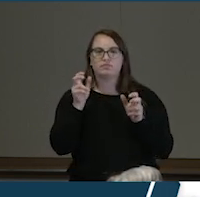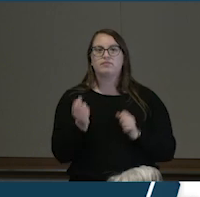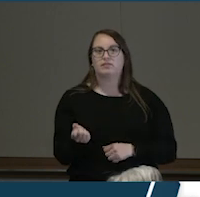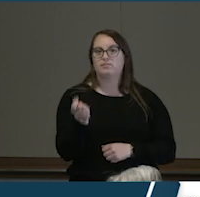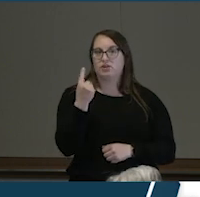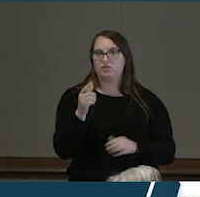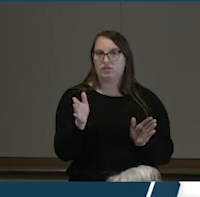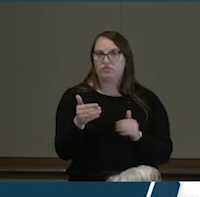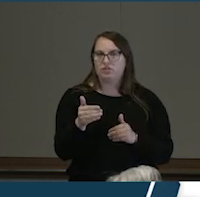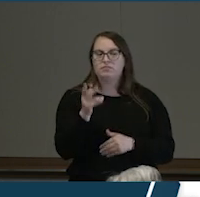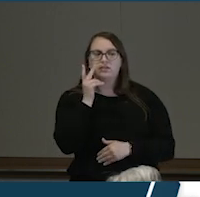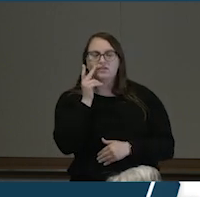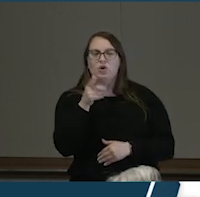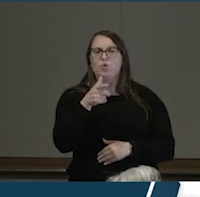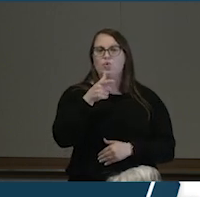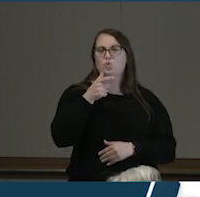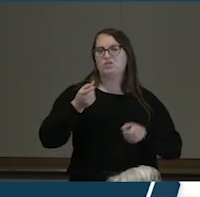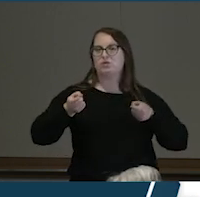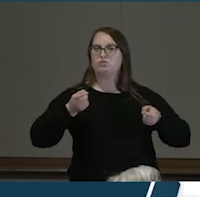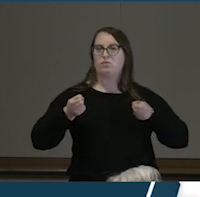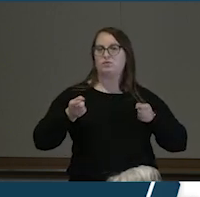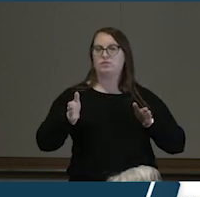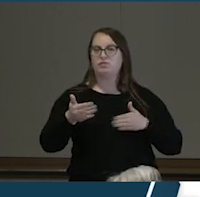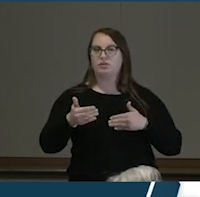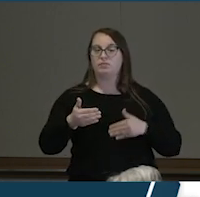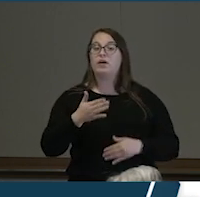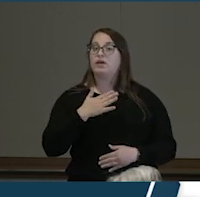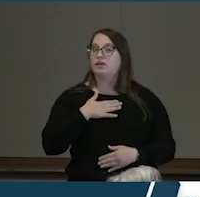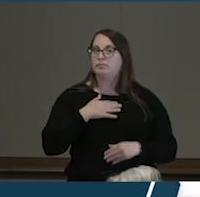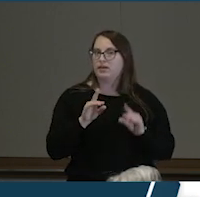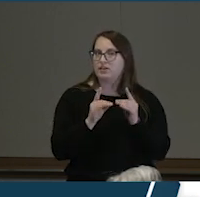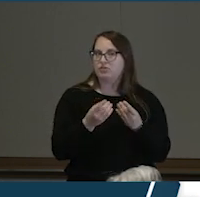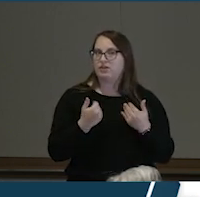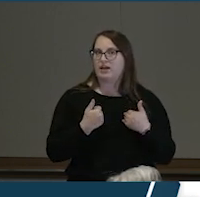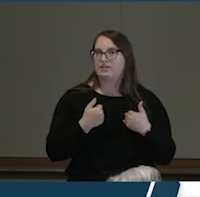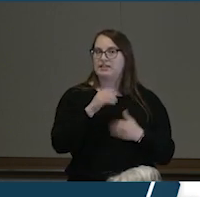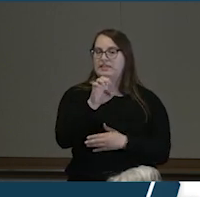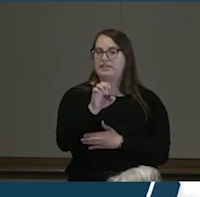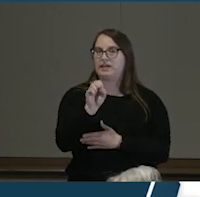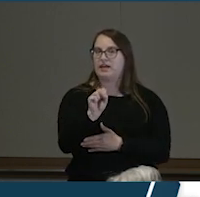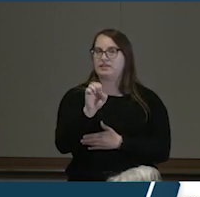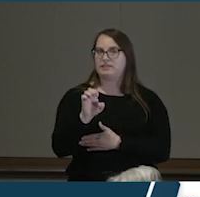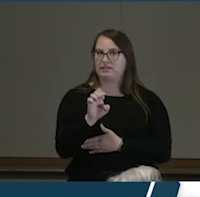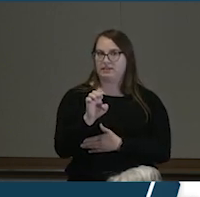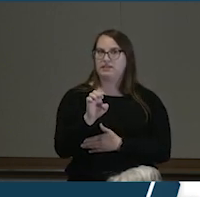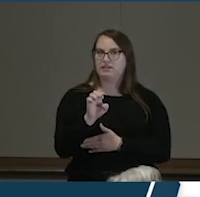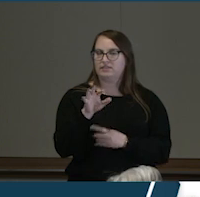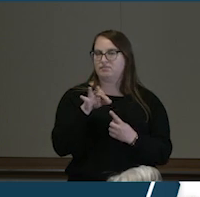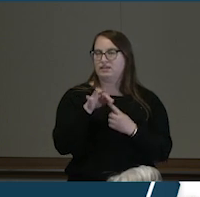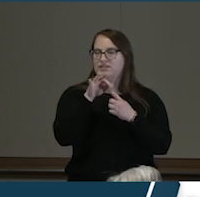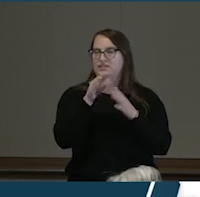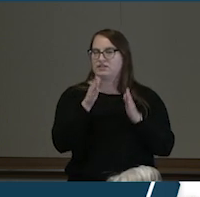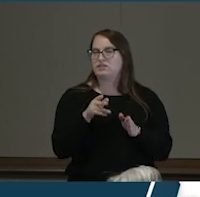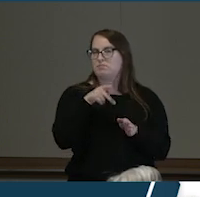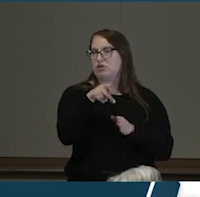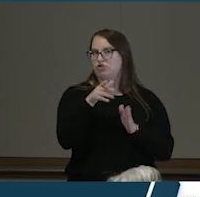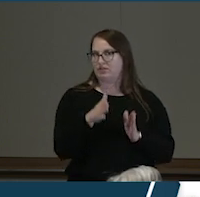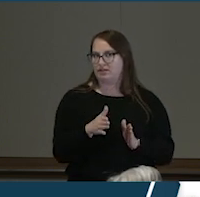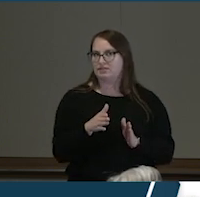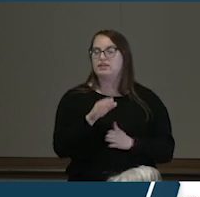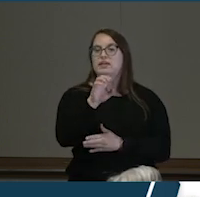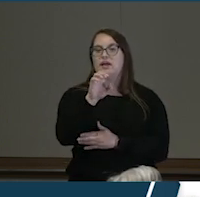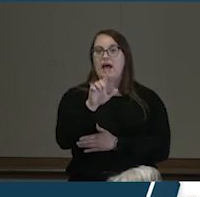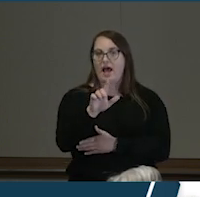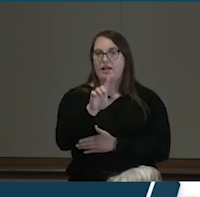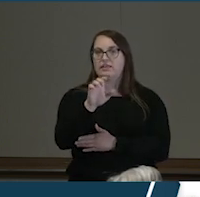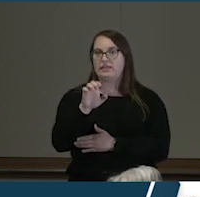control. Because, my district has somebody called the ESE specialist. So there's this person that kind of runs it. That's the LEA, right?